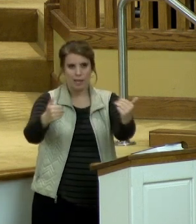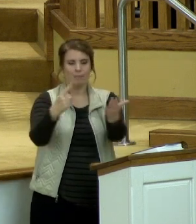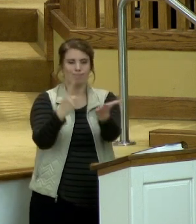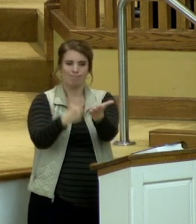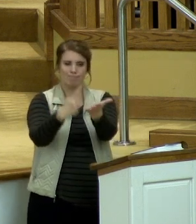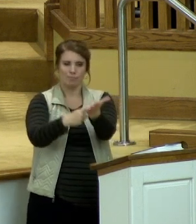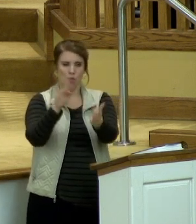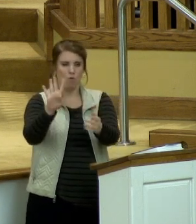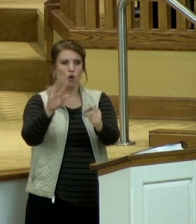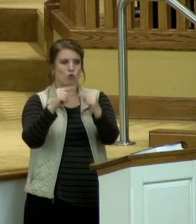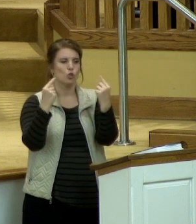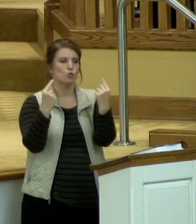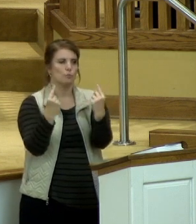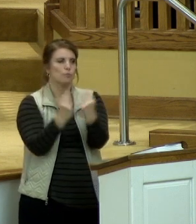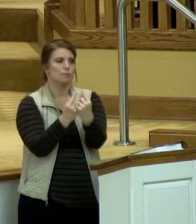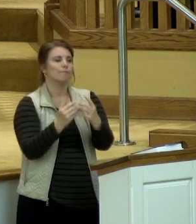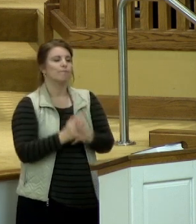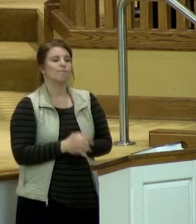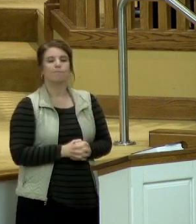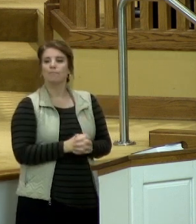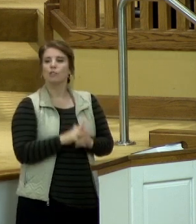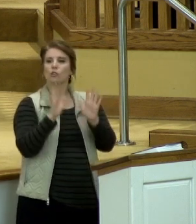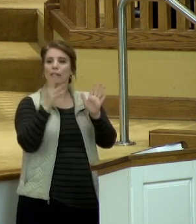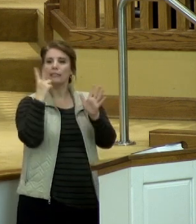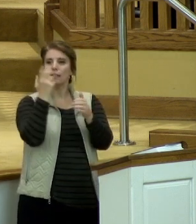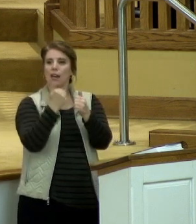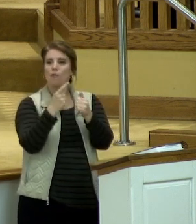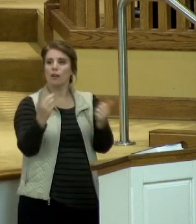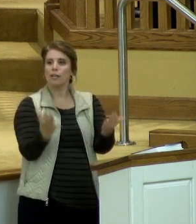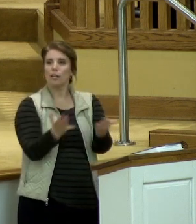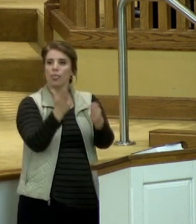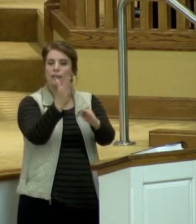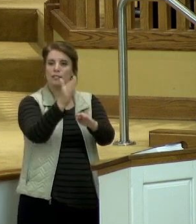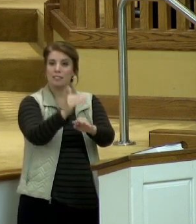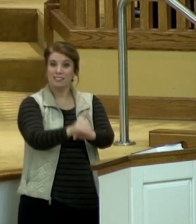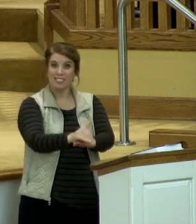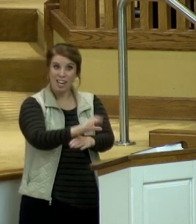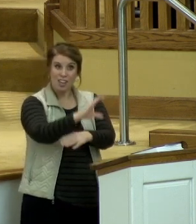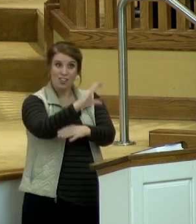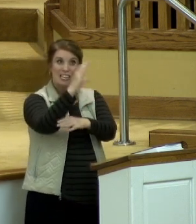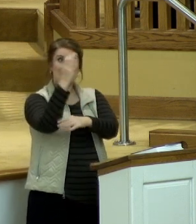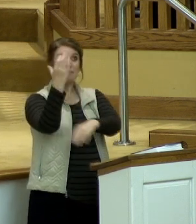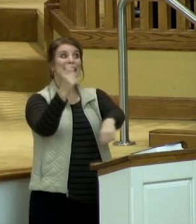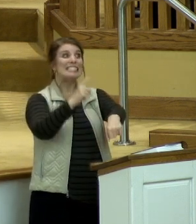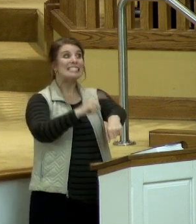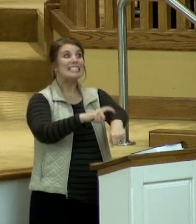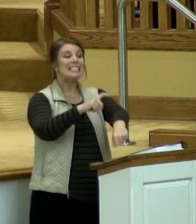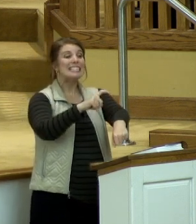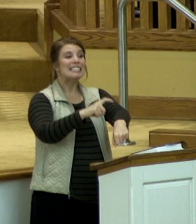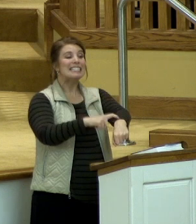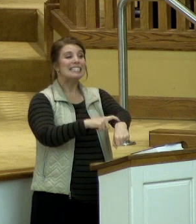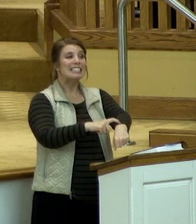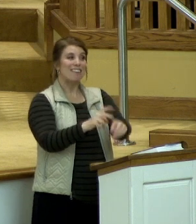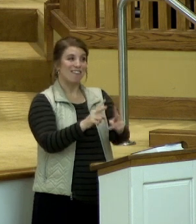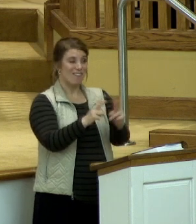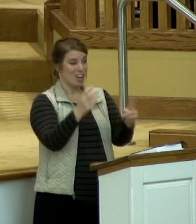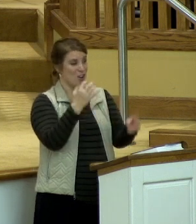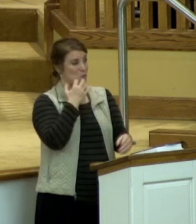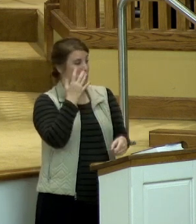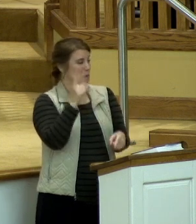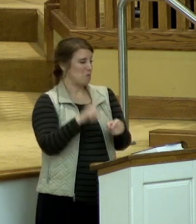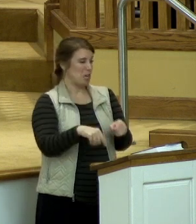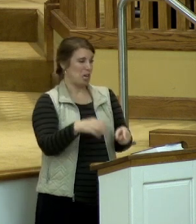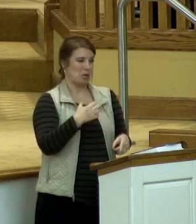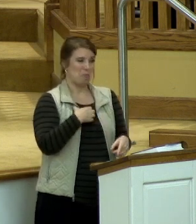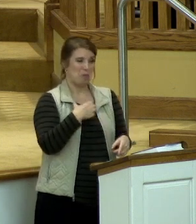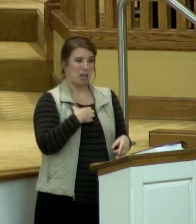pick a spokesperson, and then we'll go from there, all right? Great to see everybody here this evening. It is Christmas season, although it has been very warm. Can't complain.